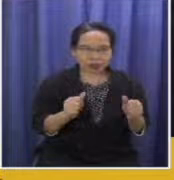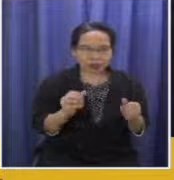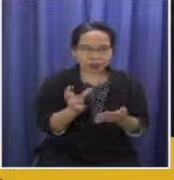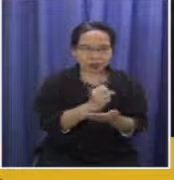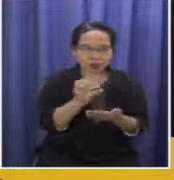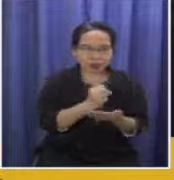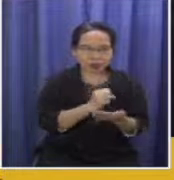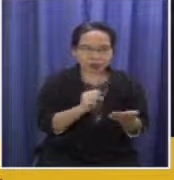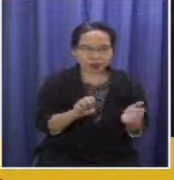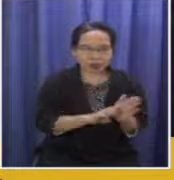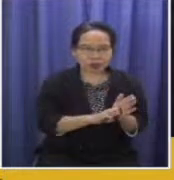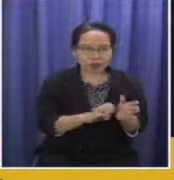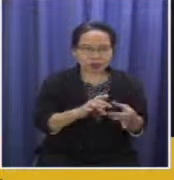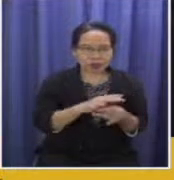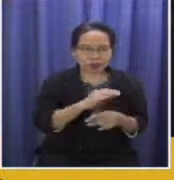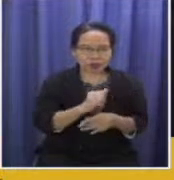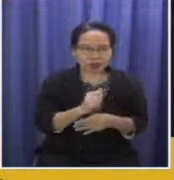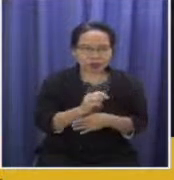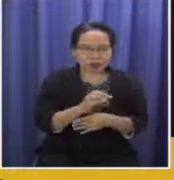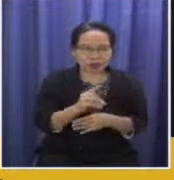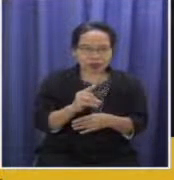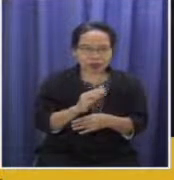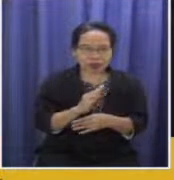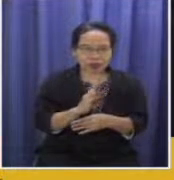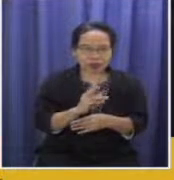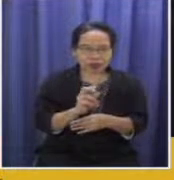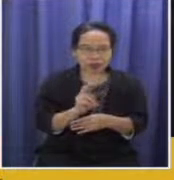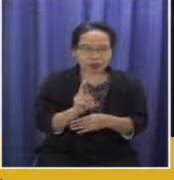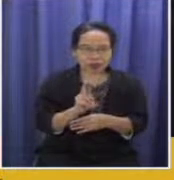collect samples of asteroid Bennu,